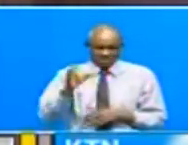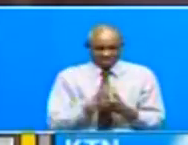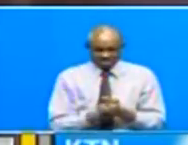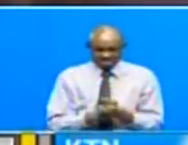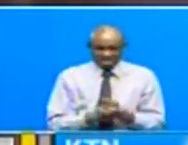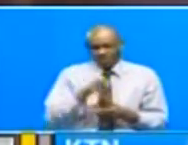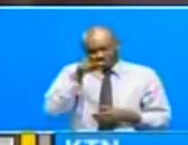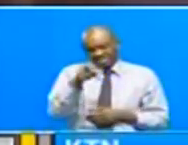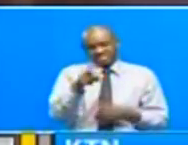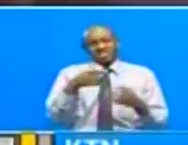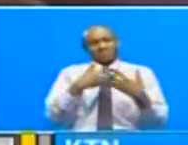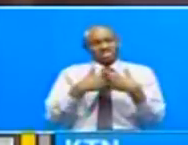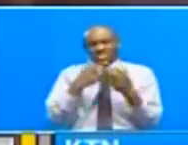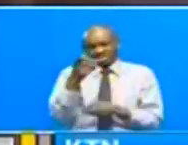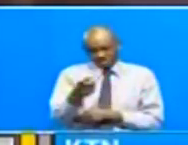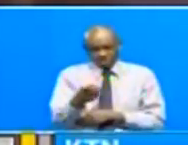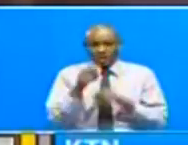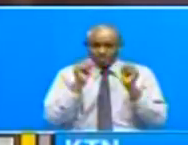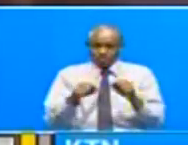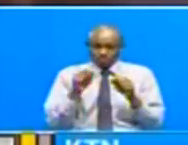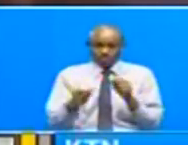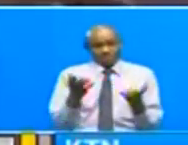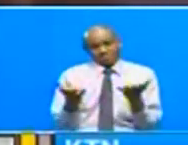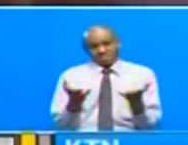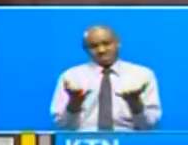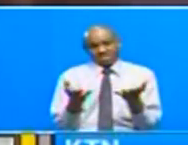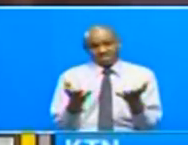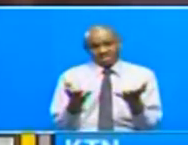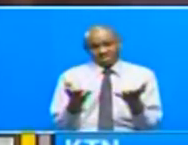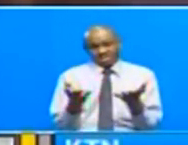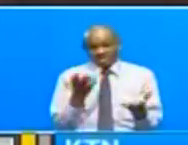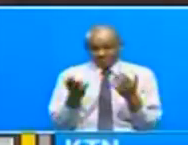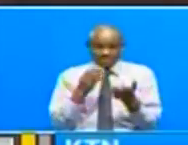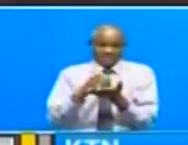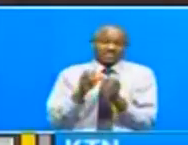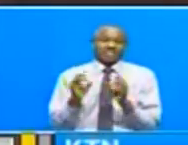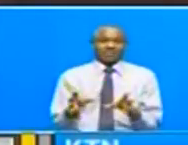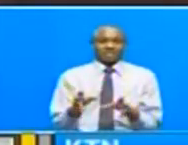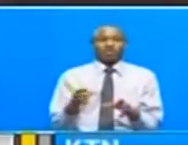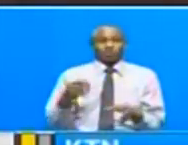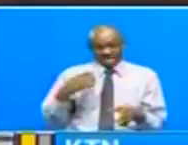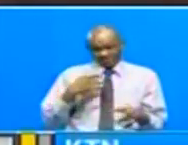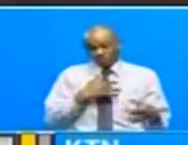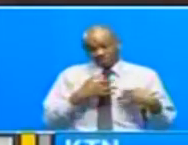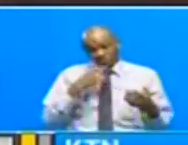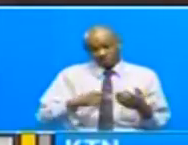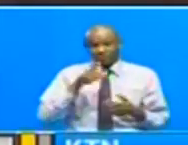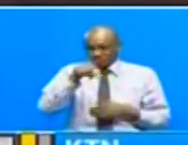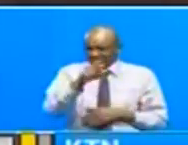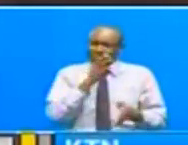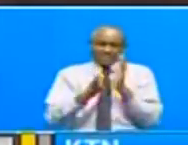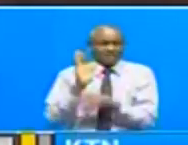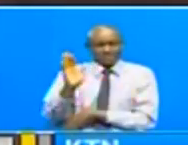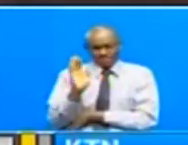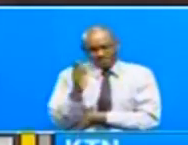on this equipment, which would not otherwise be if it was a lease. We are really concerned that under this arrangement you have gone